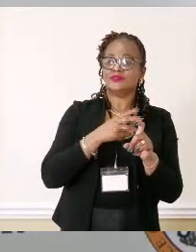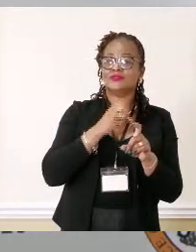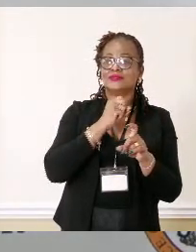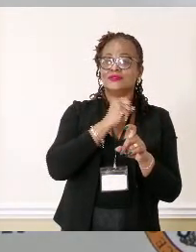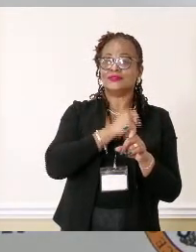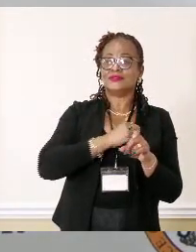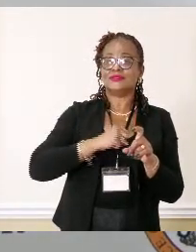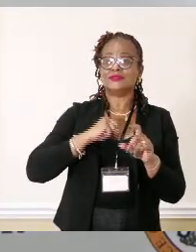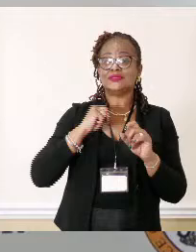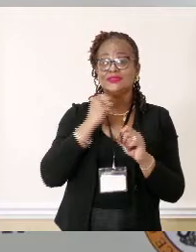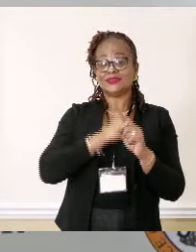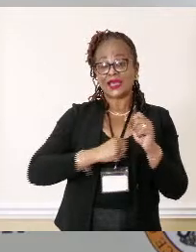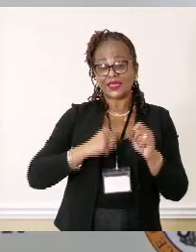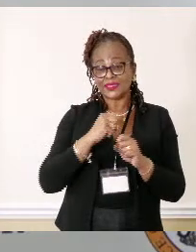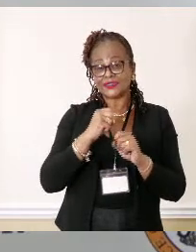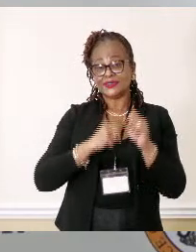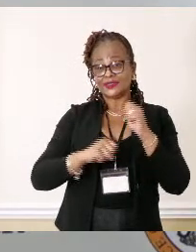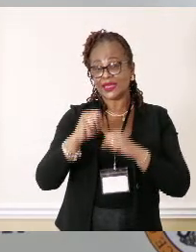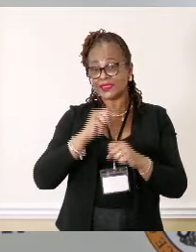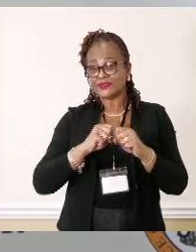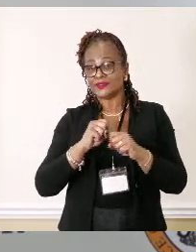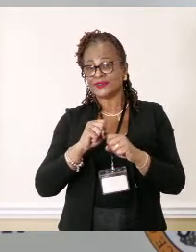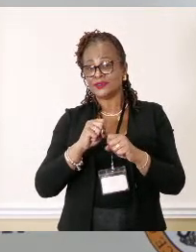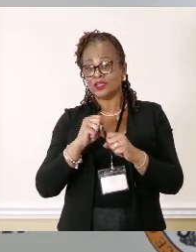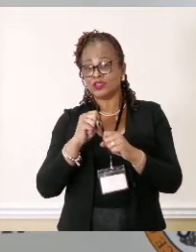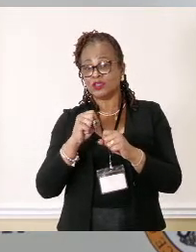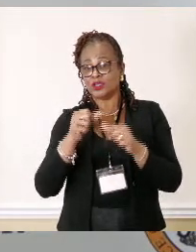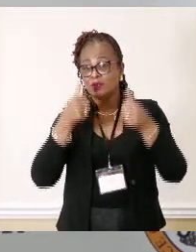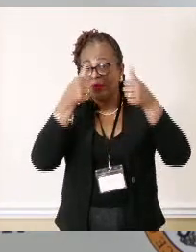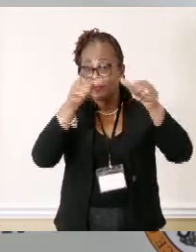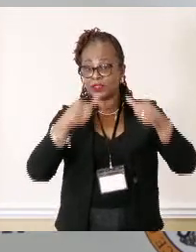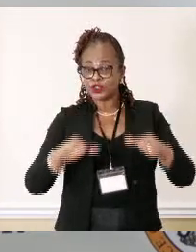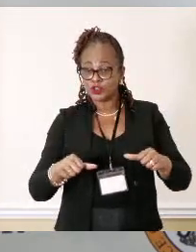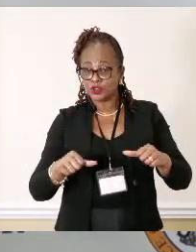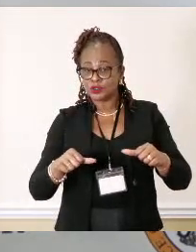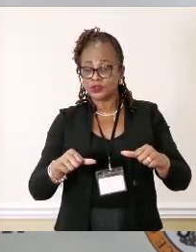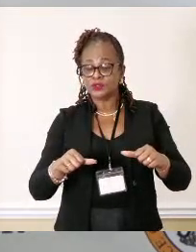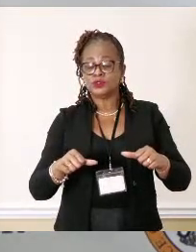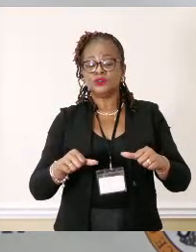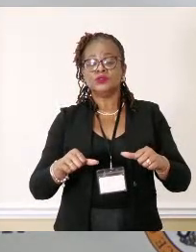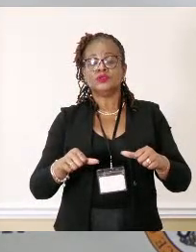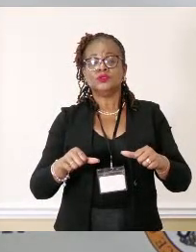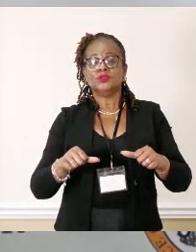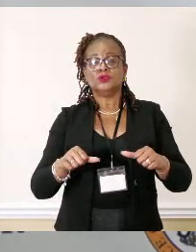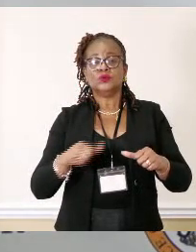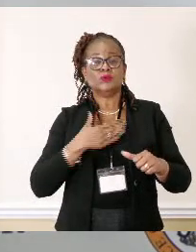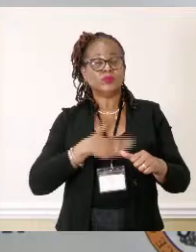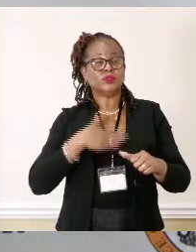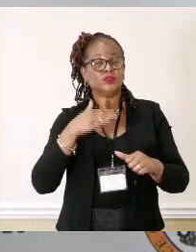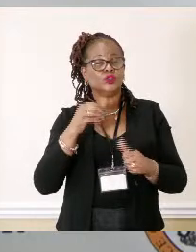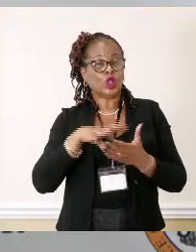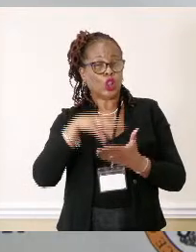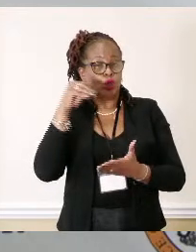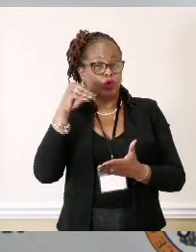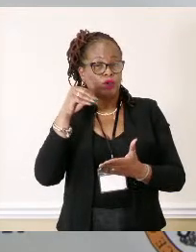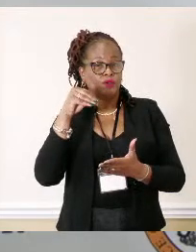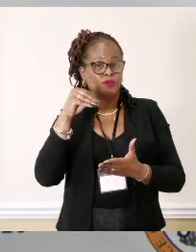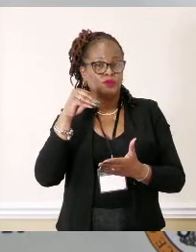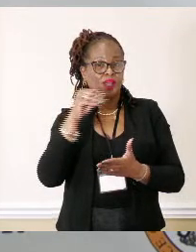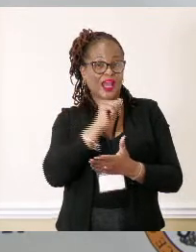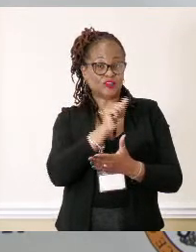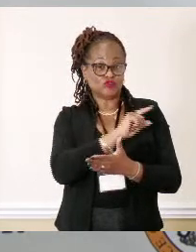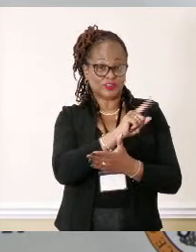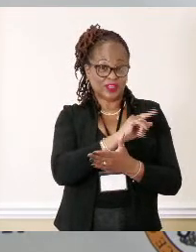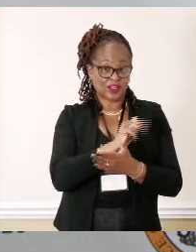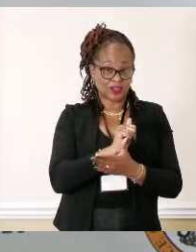is published, we are pleased to learn that the efficacy of the